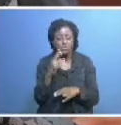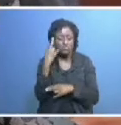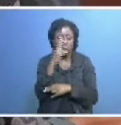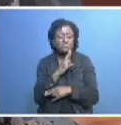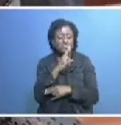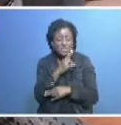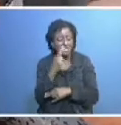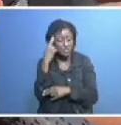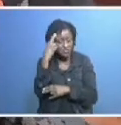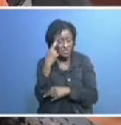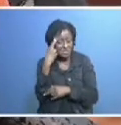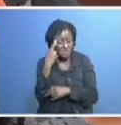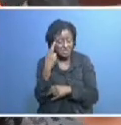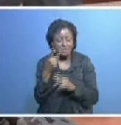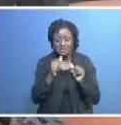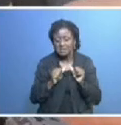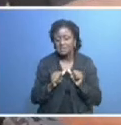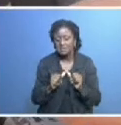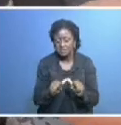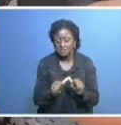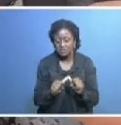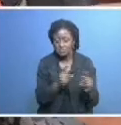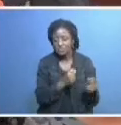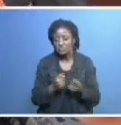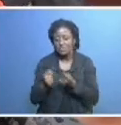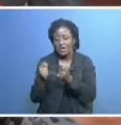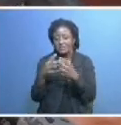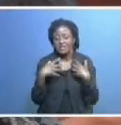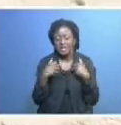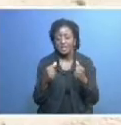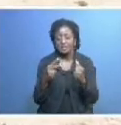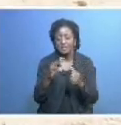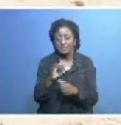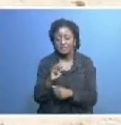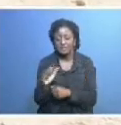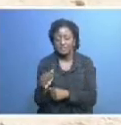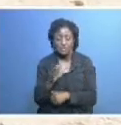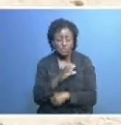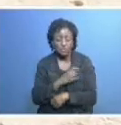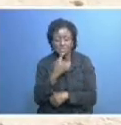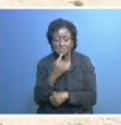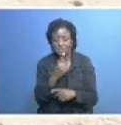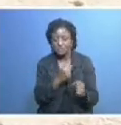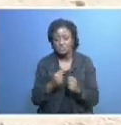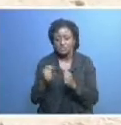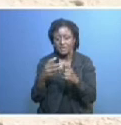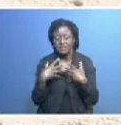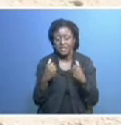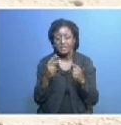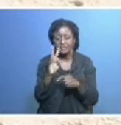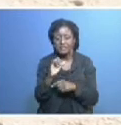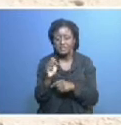reasons to continue the travel health visa in the form that it's in. Cooper says the travel health visa will not be in